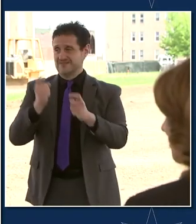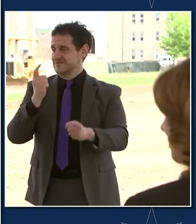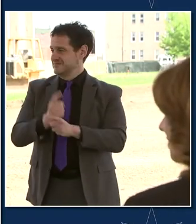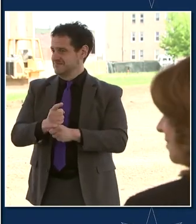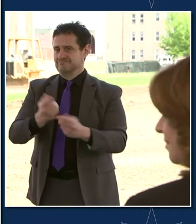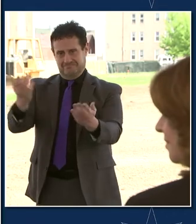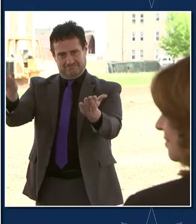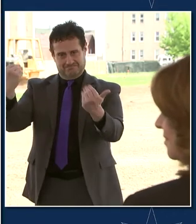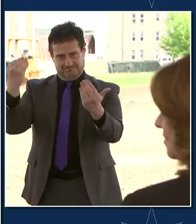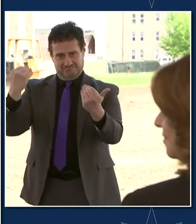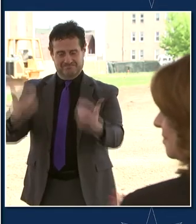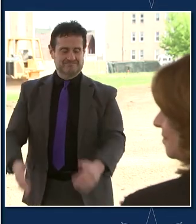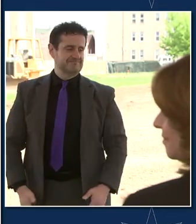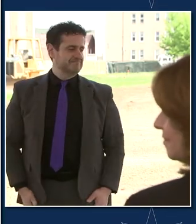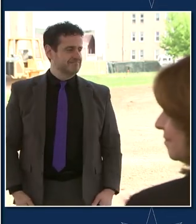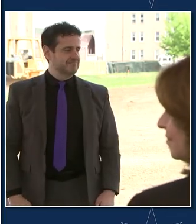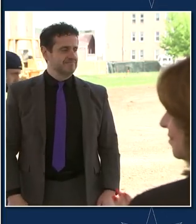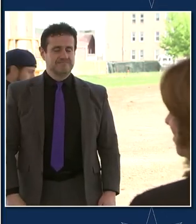front.